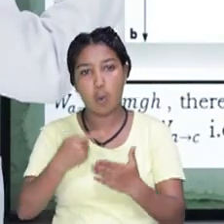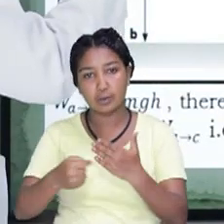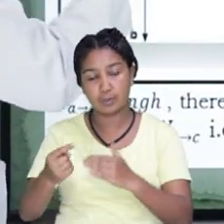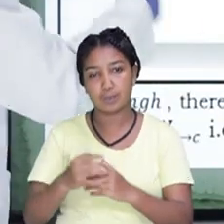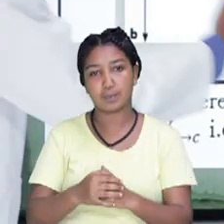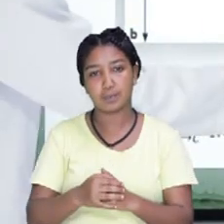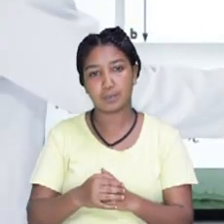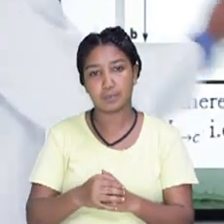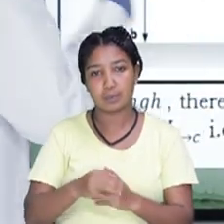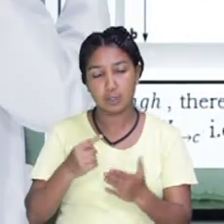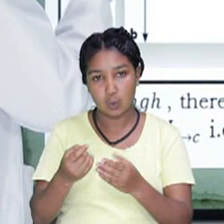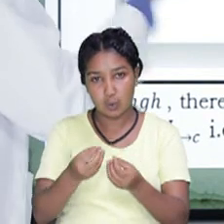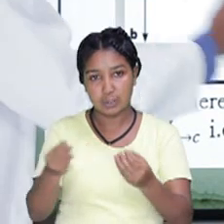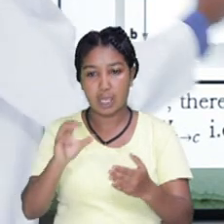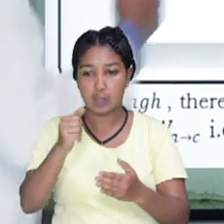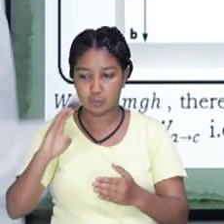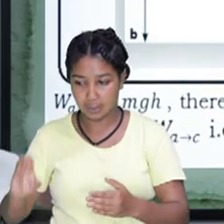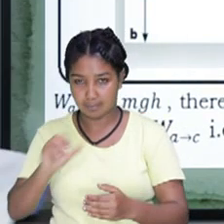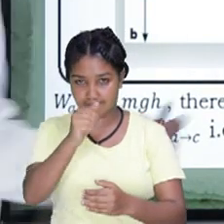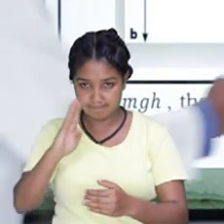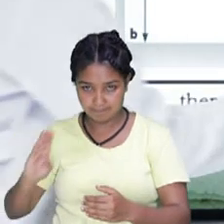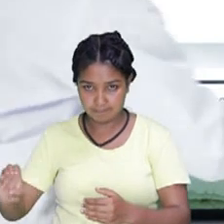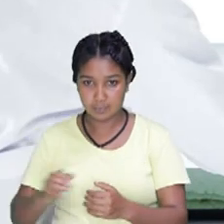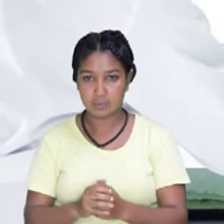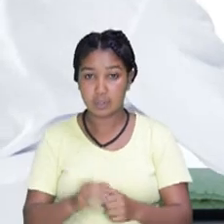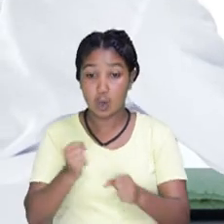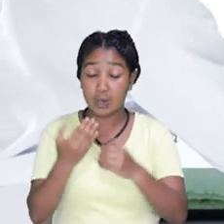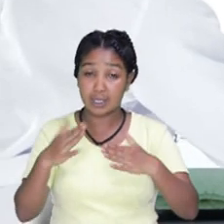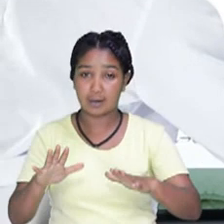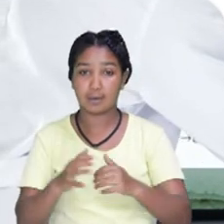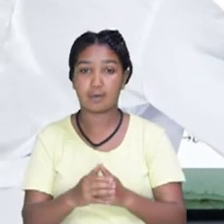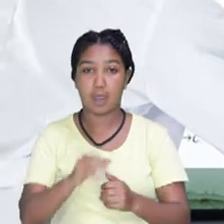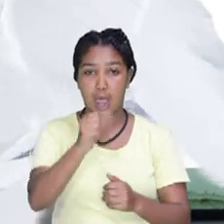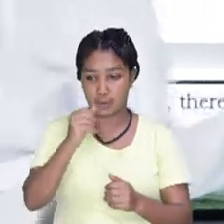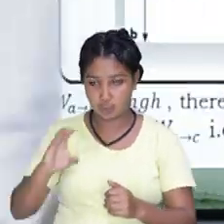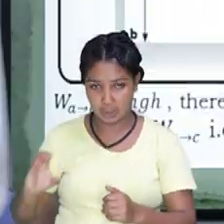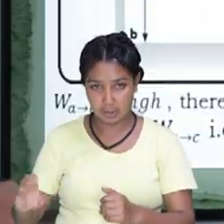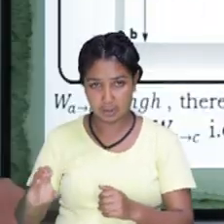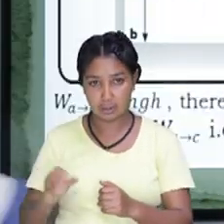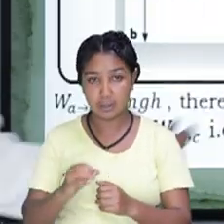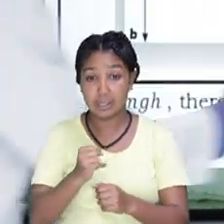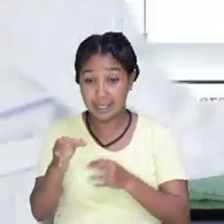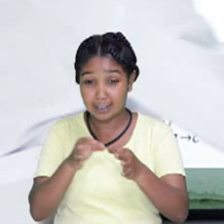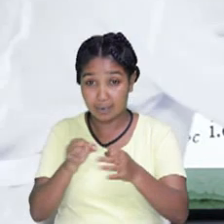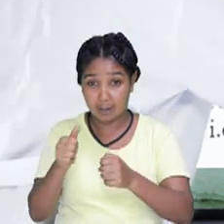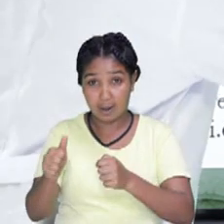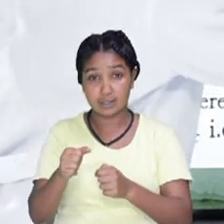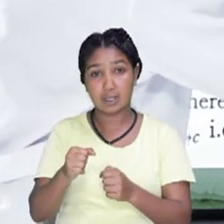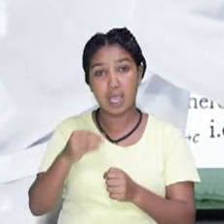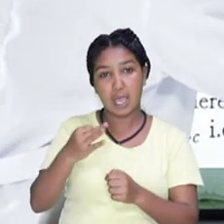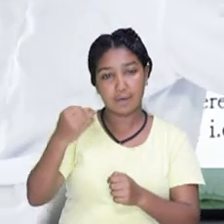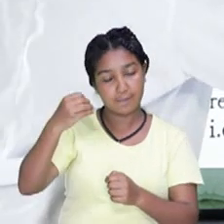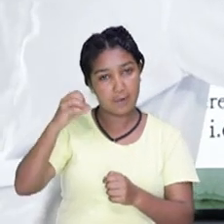took this object from A to C? Well, the work done from A to C is expressed as